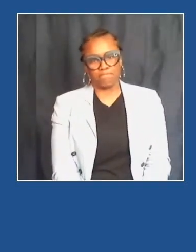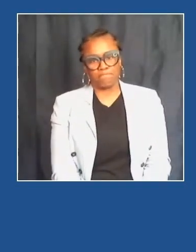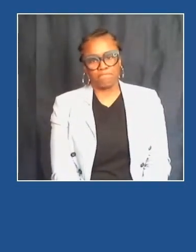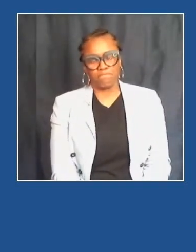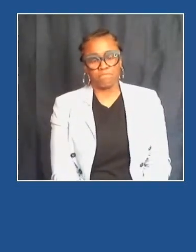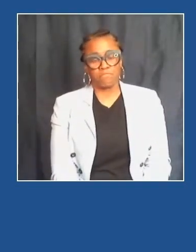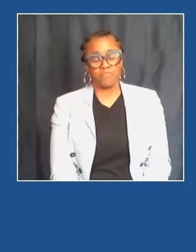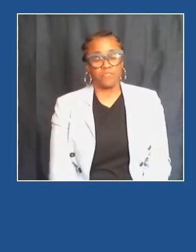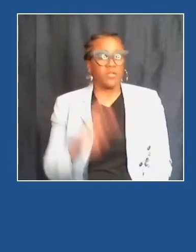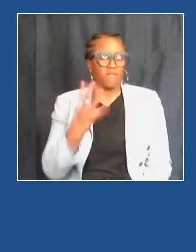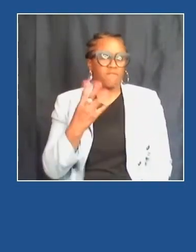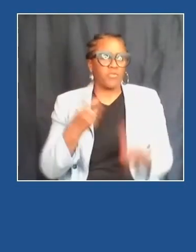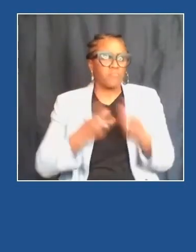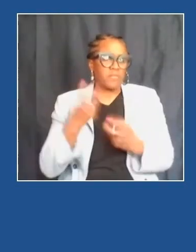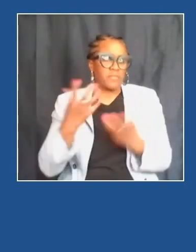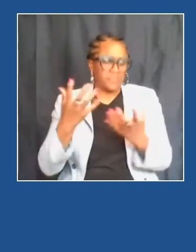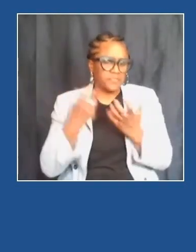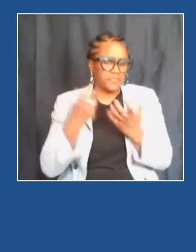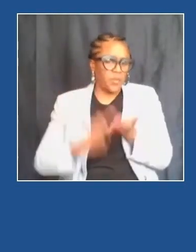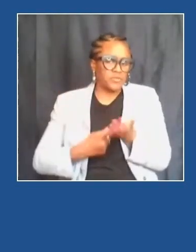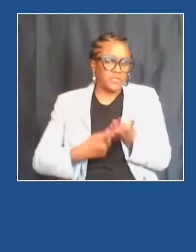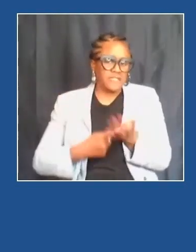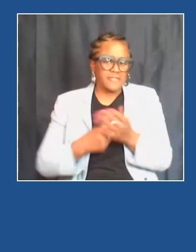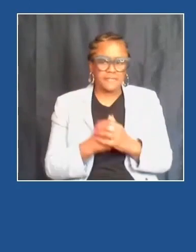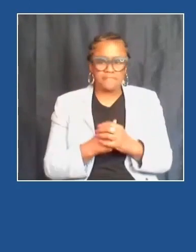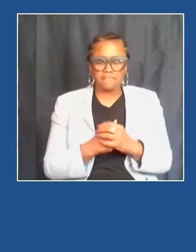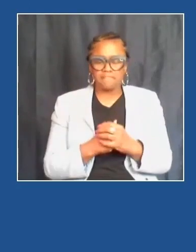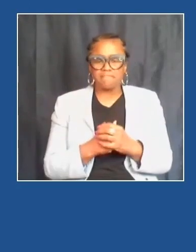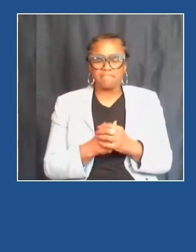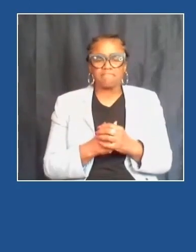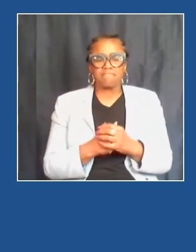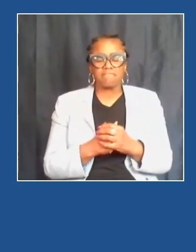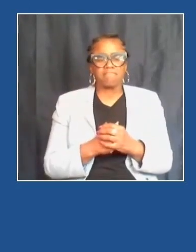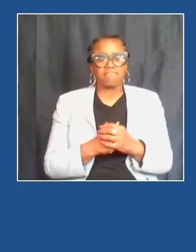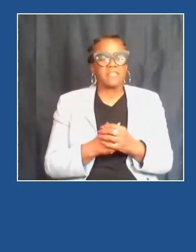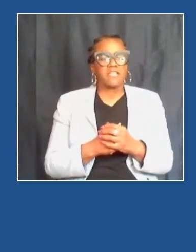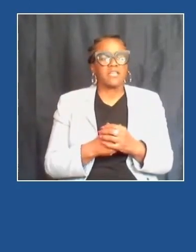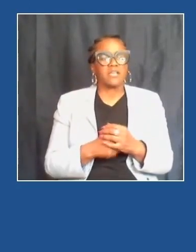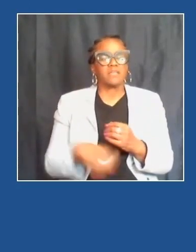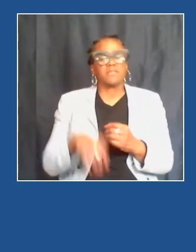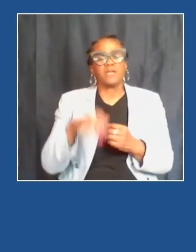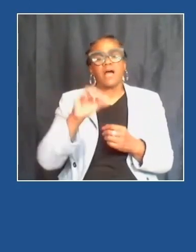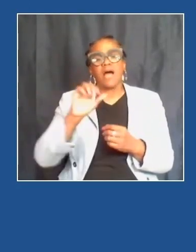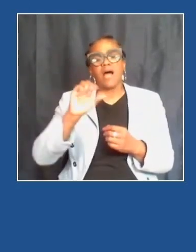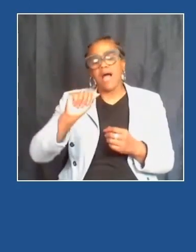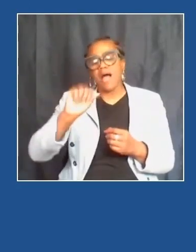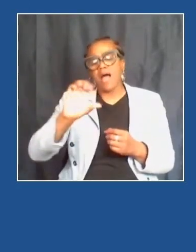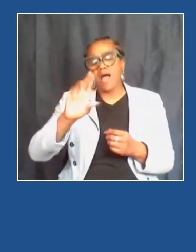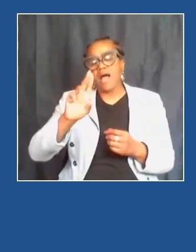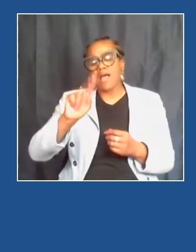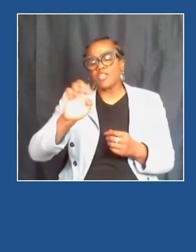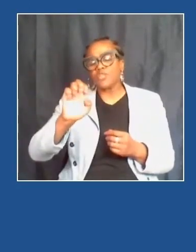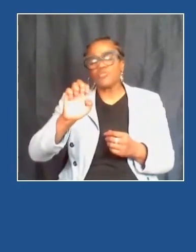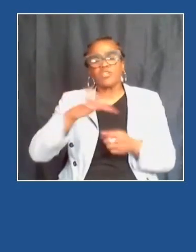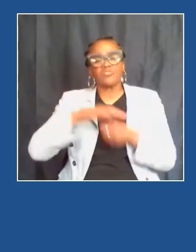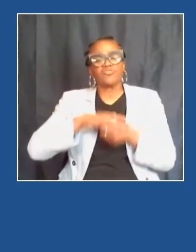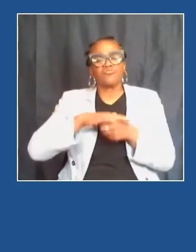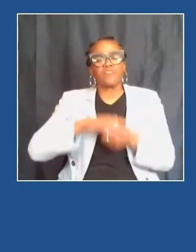The fourth problem I want to talk about is acute stress and post-traumatic stress disorder, or what we would